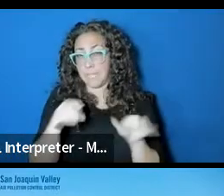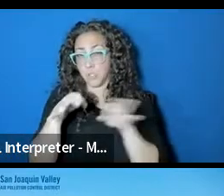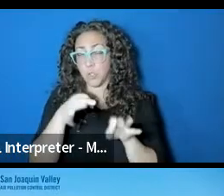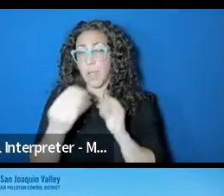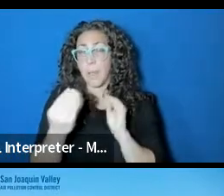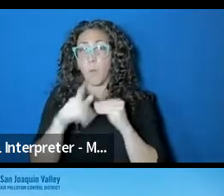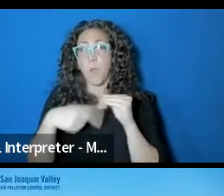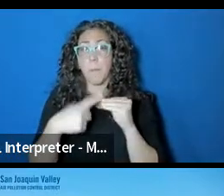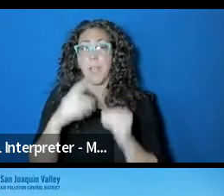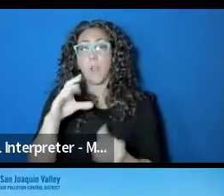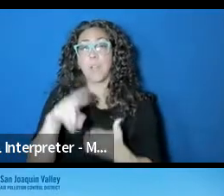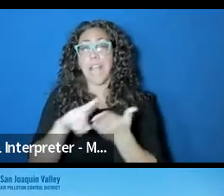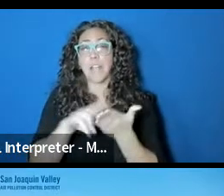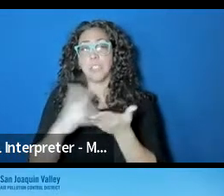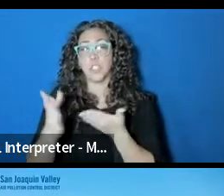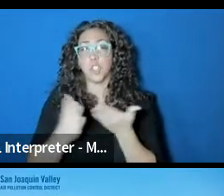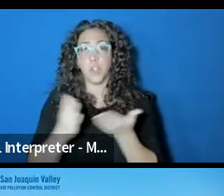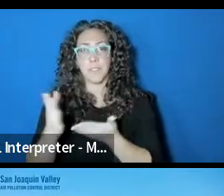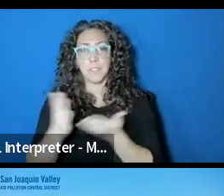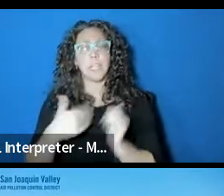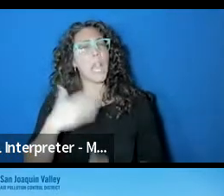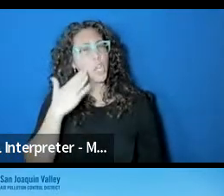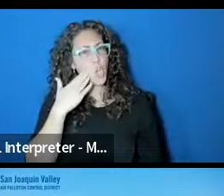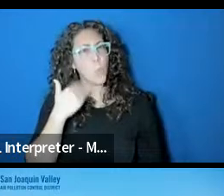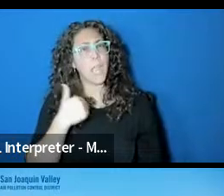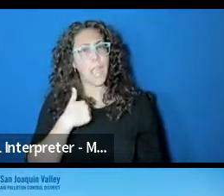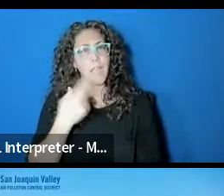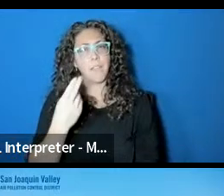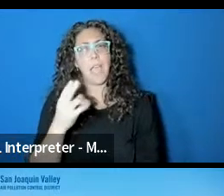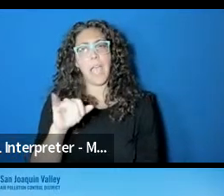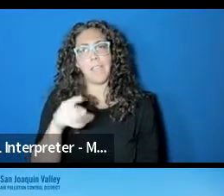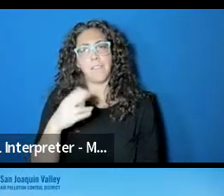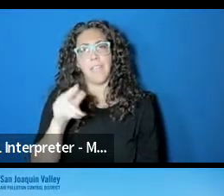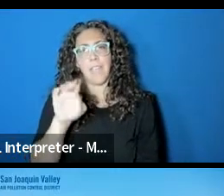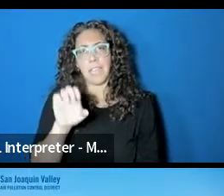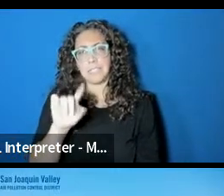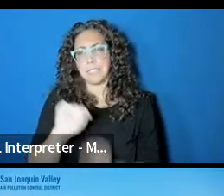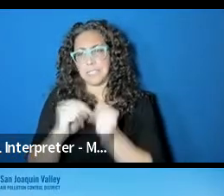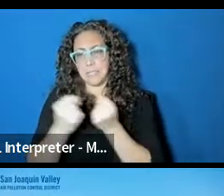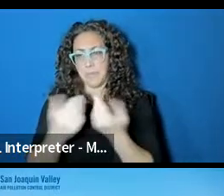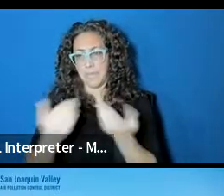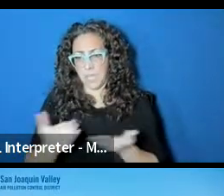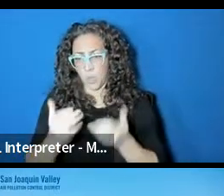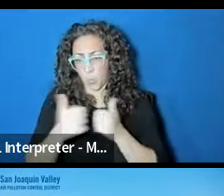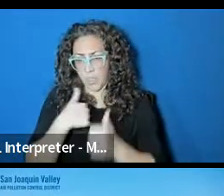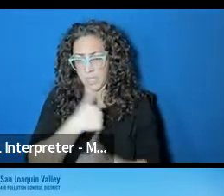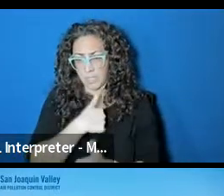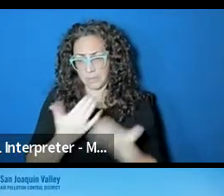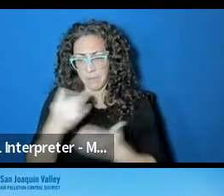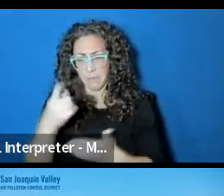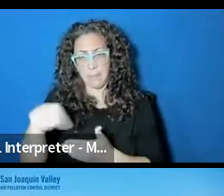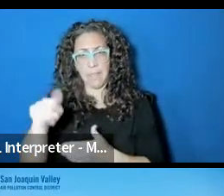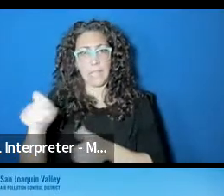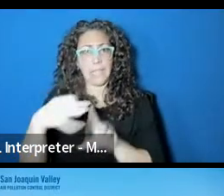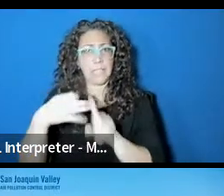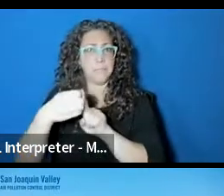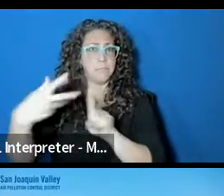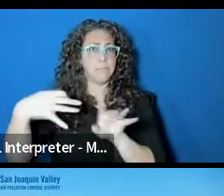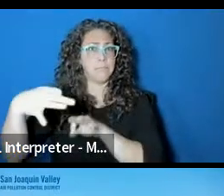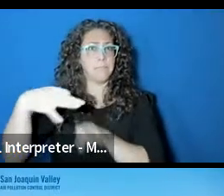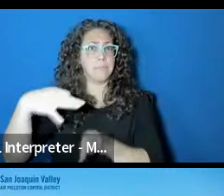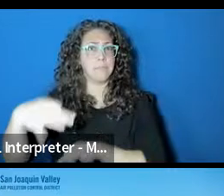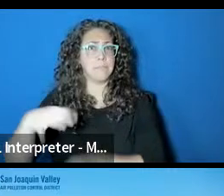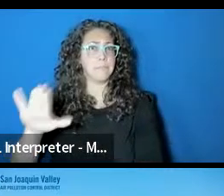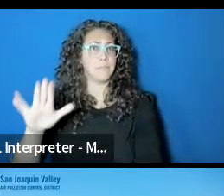about contracted services. And I know that we have the Hyphae team here with us, and maybe we can also dive into or have them have an opportunity